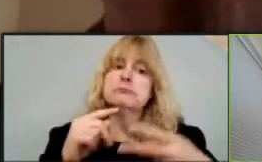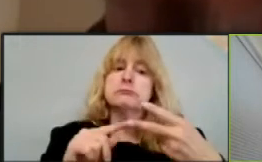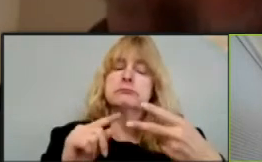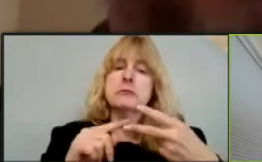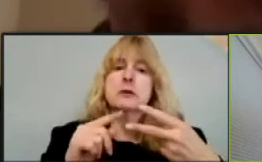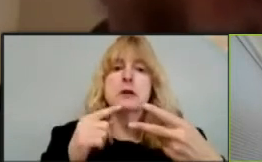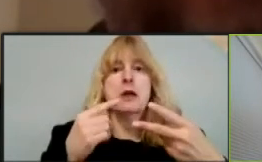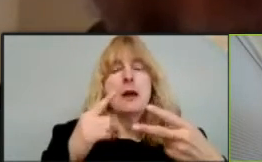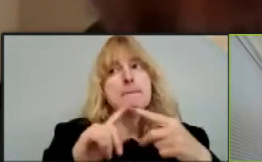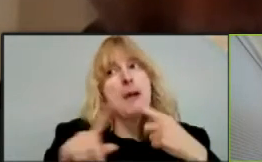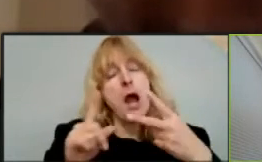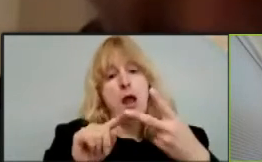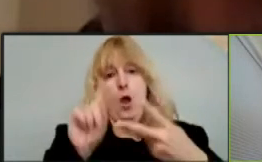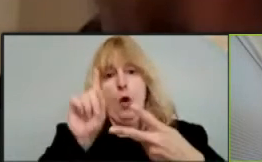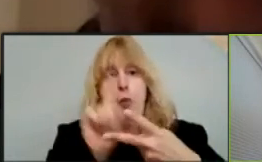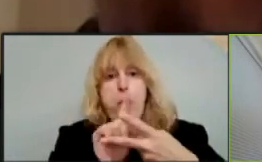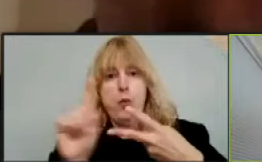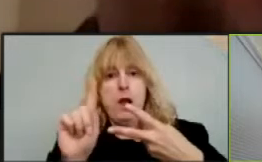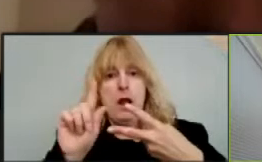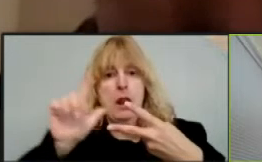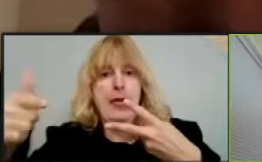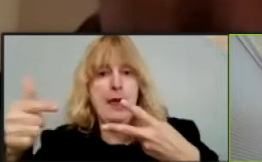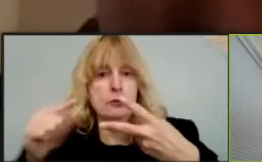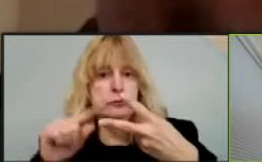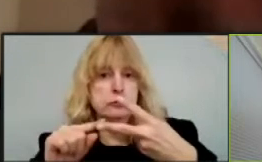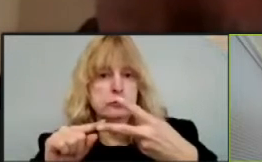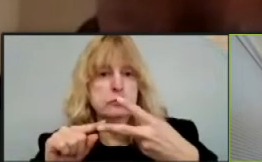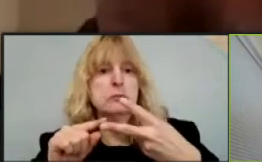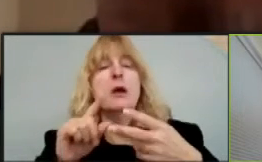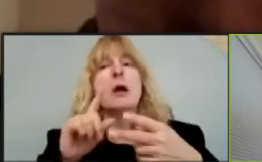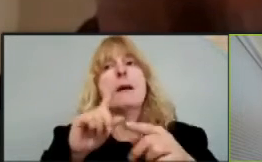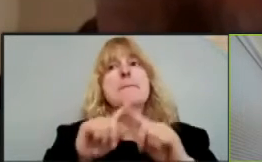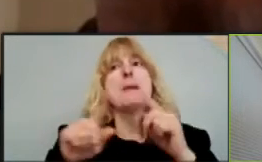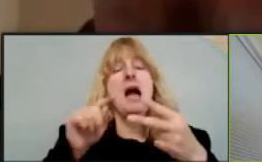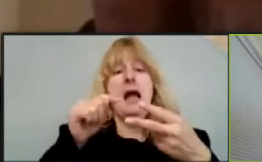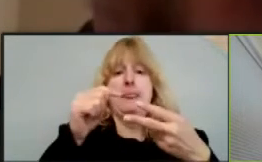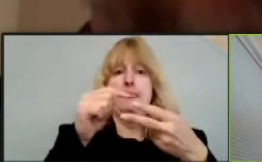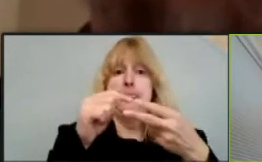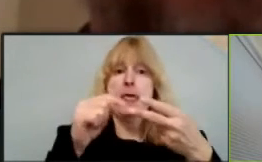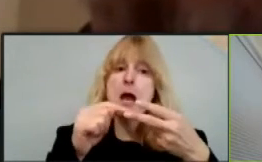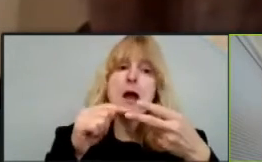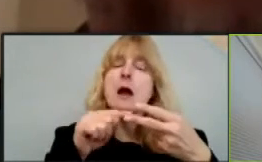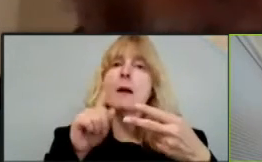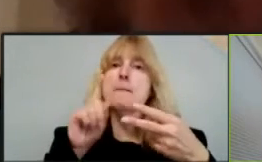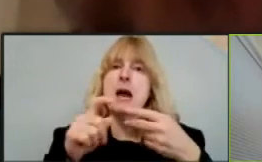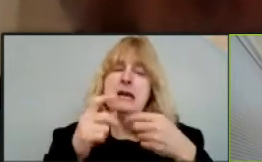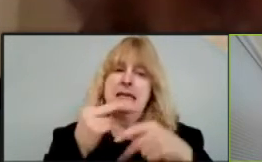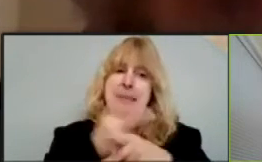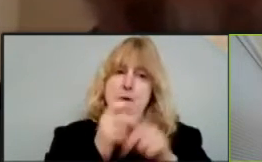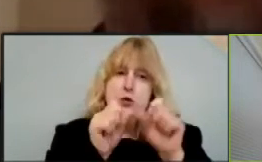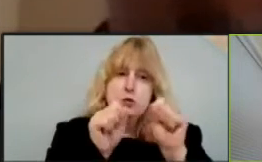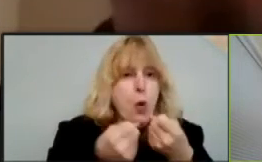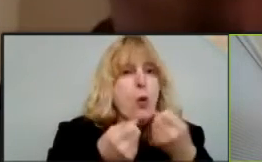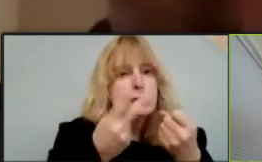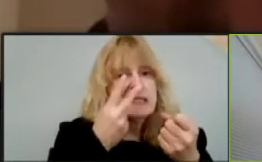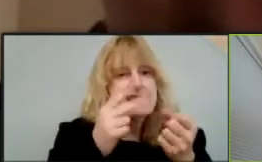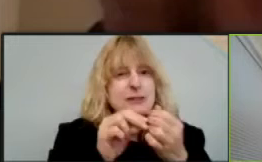vaccines out because they're stored differently than other vaccines that we've had. You've probably seen it in the